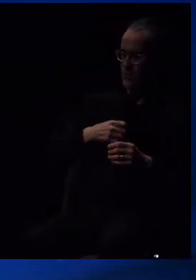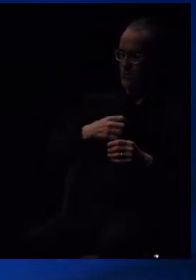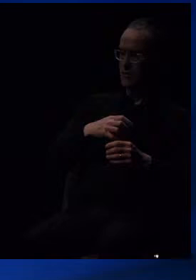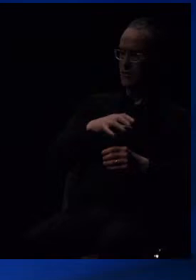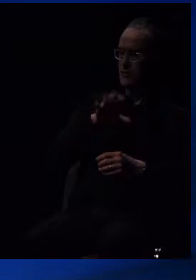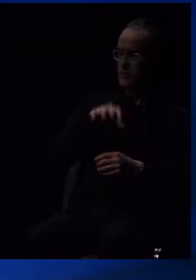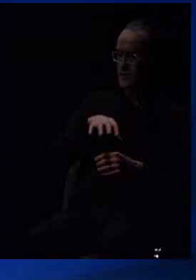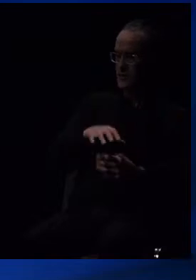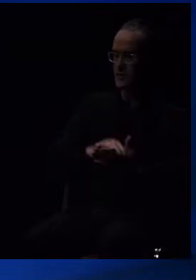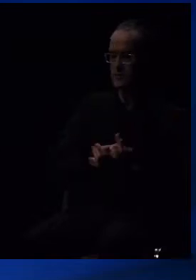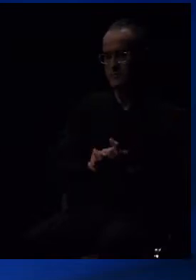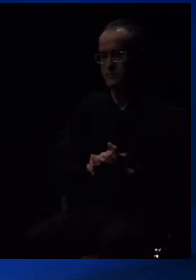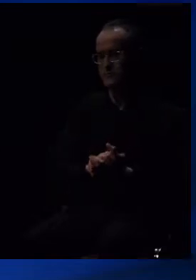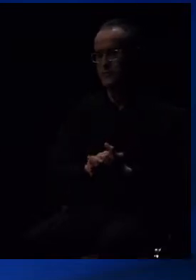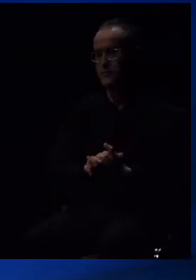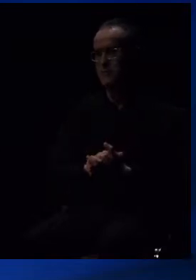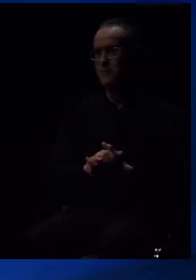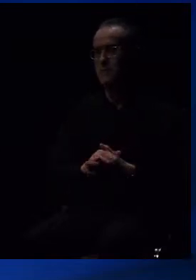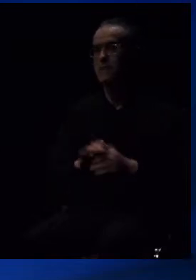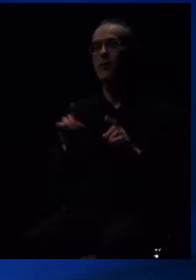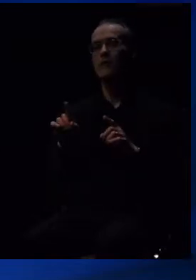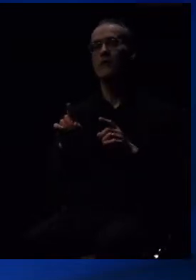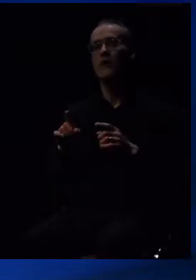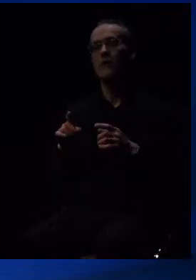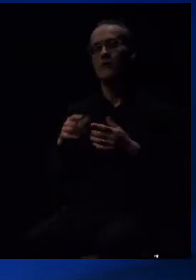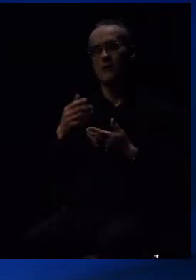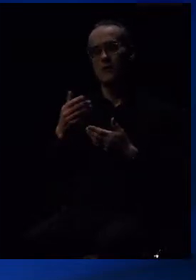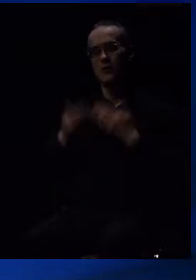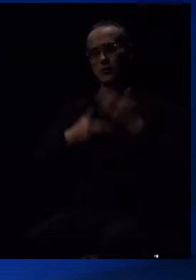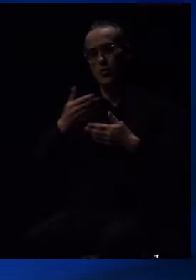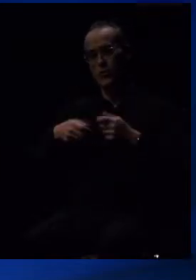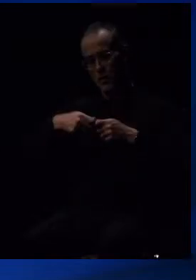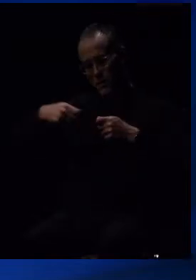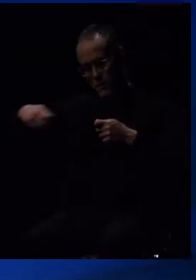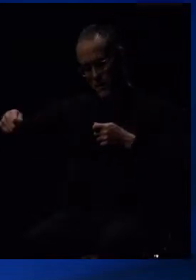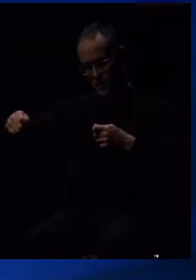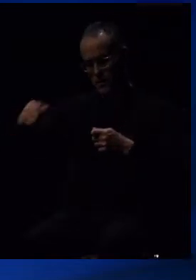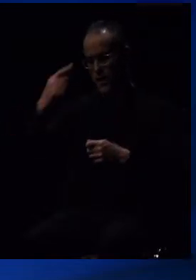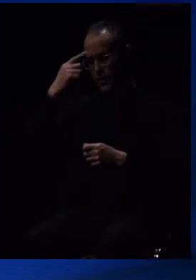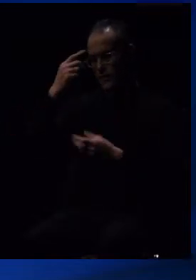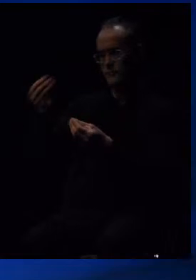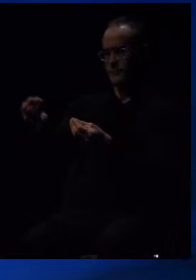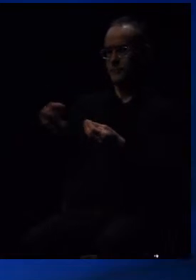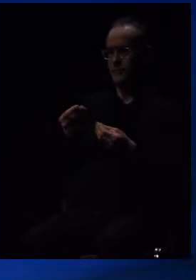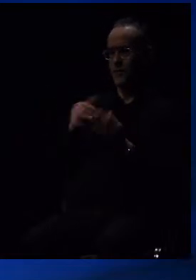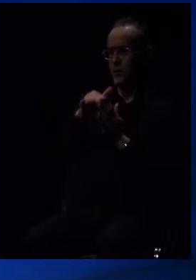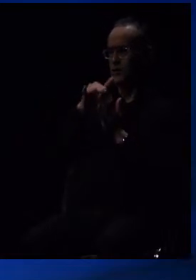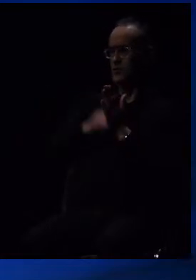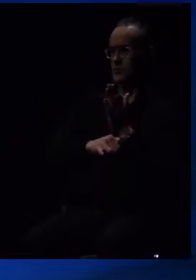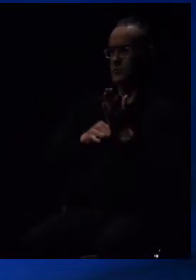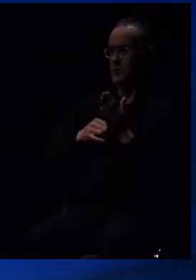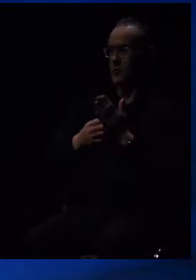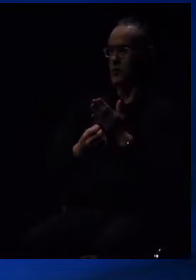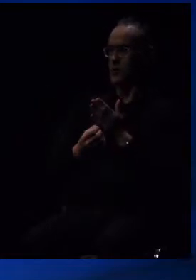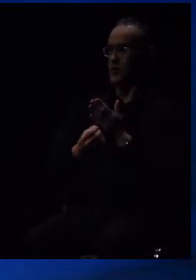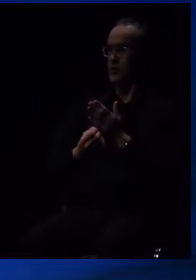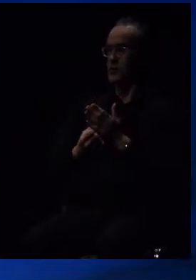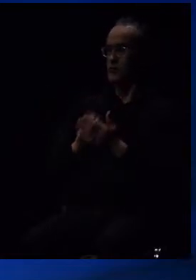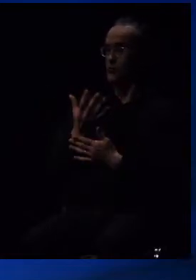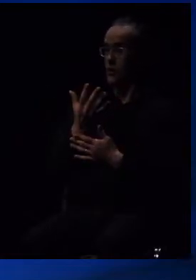It's quite a long story, because I think I received the script in spring